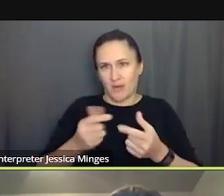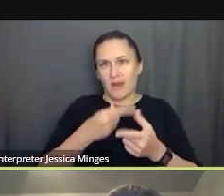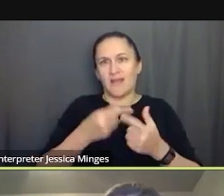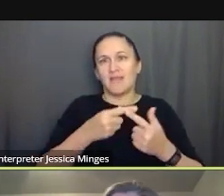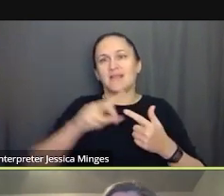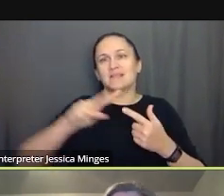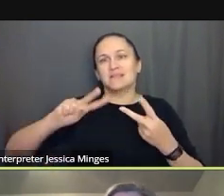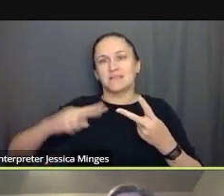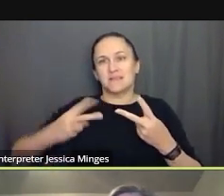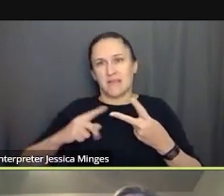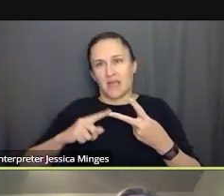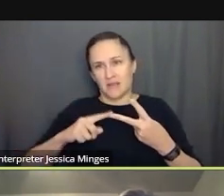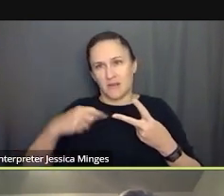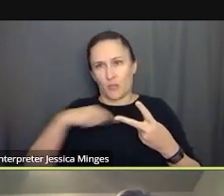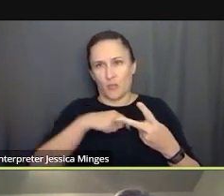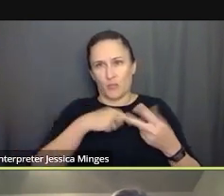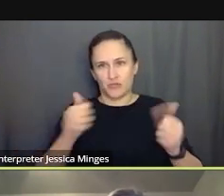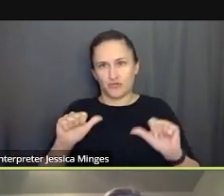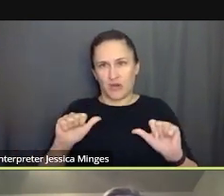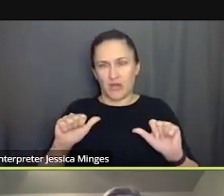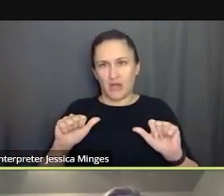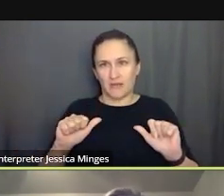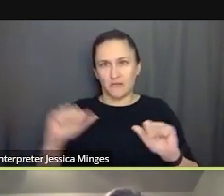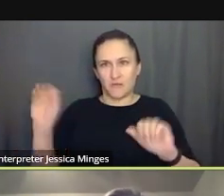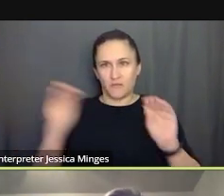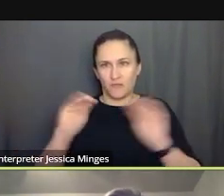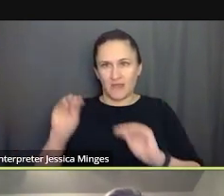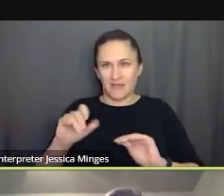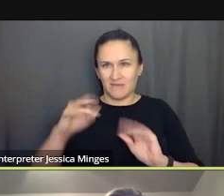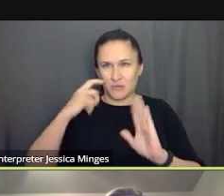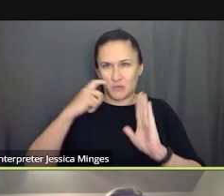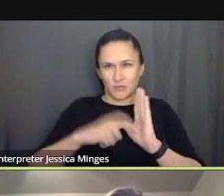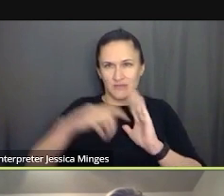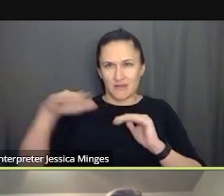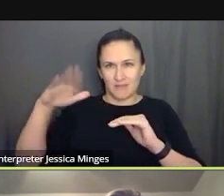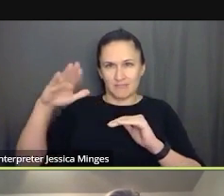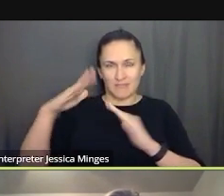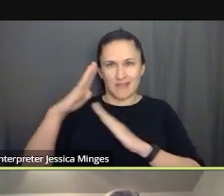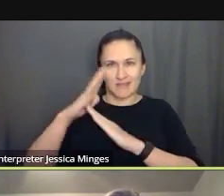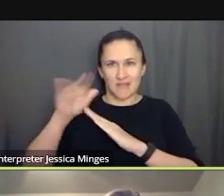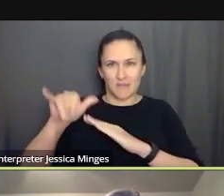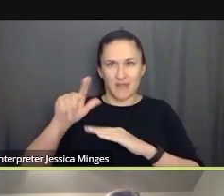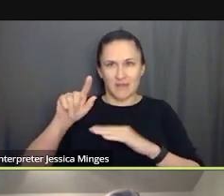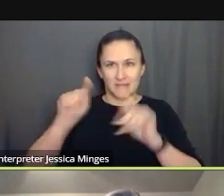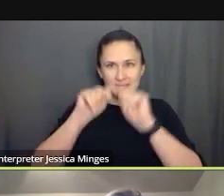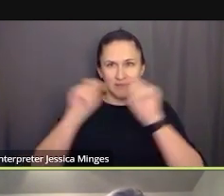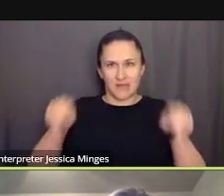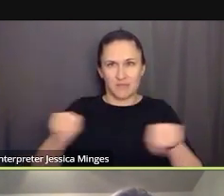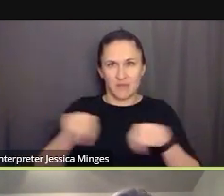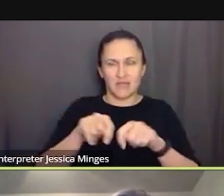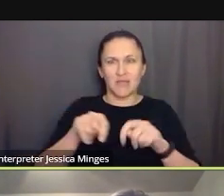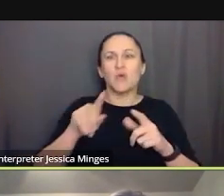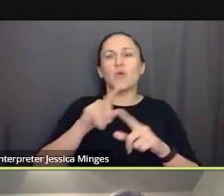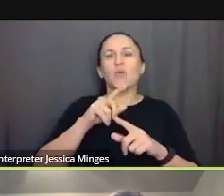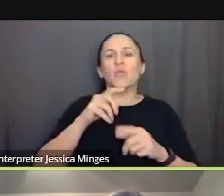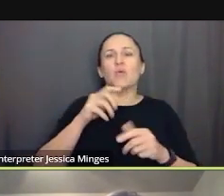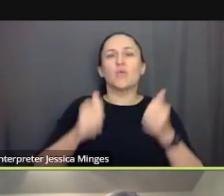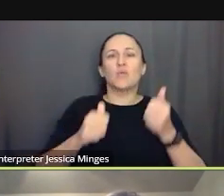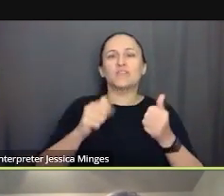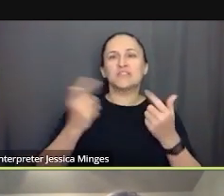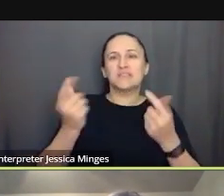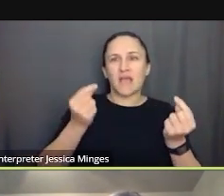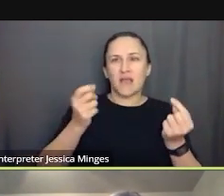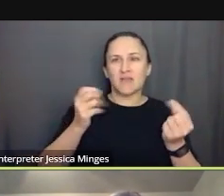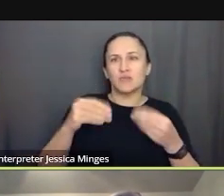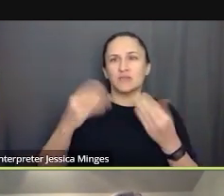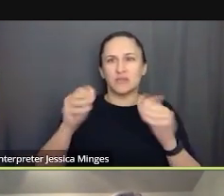the, we tried to fill in, if you notice at the top of this template, sort of what task or deliverable connects